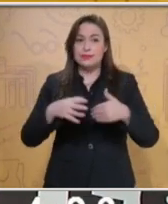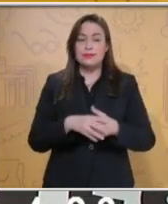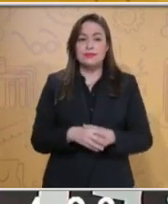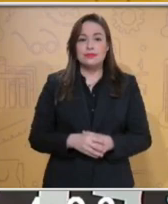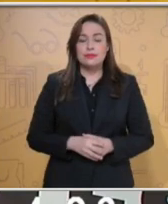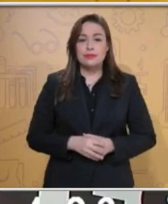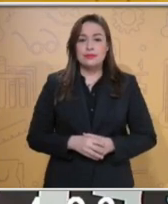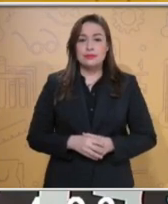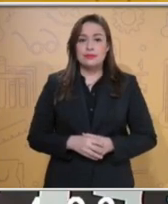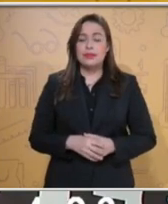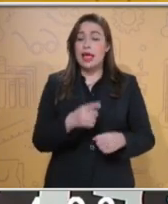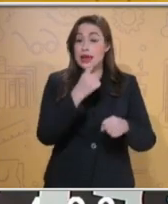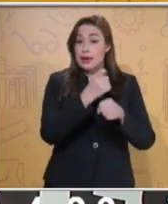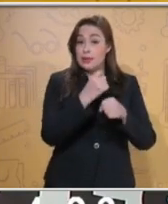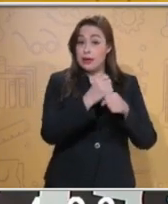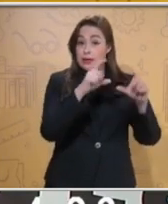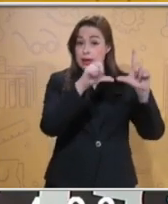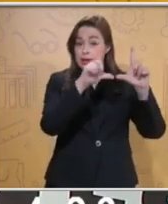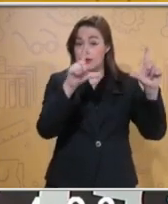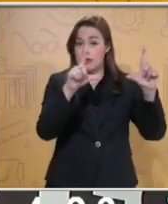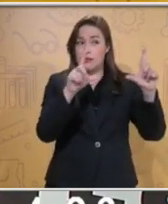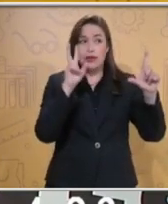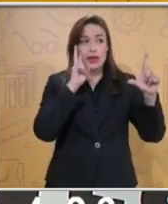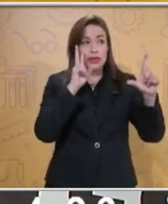to the first model, we have